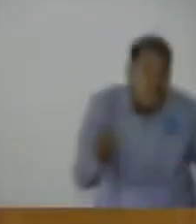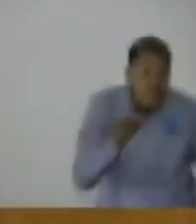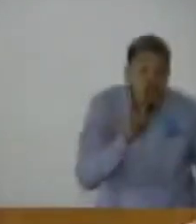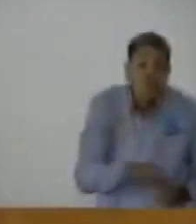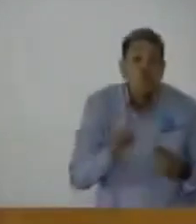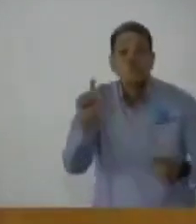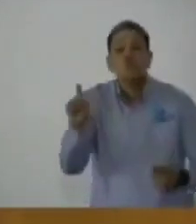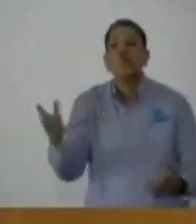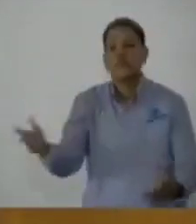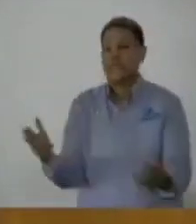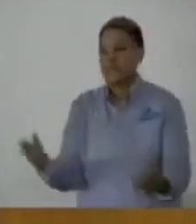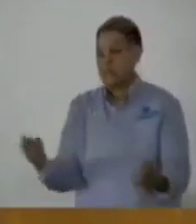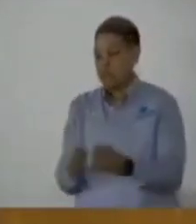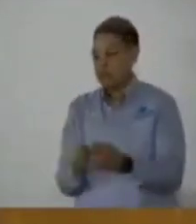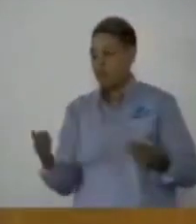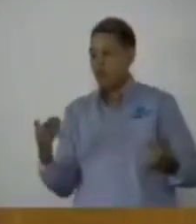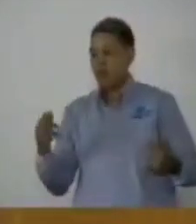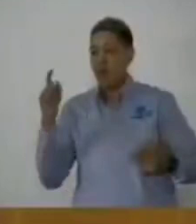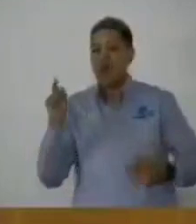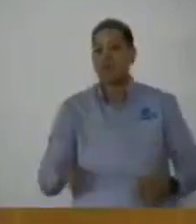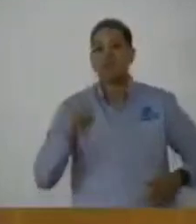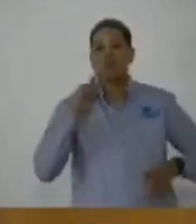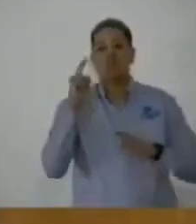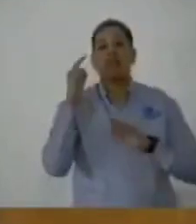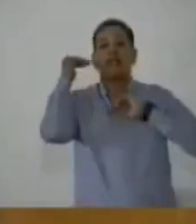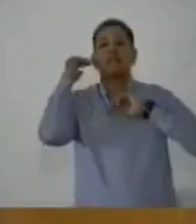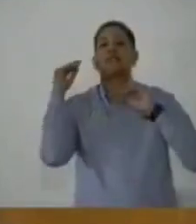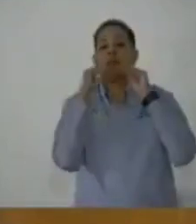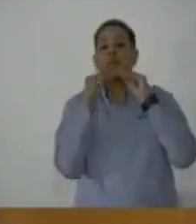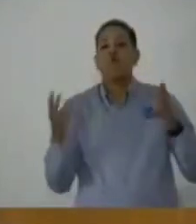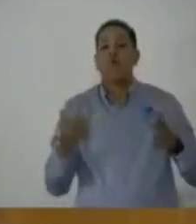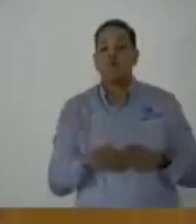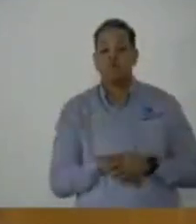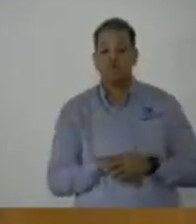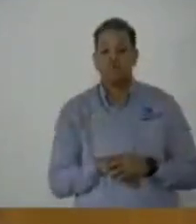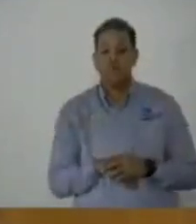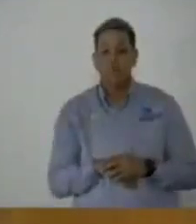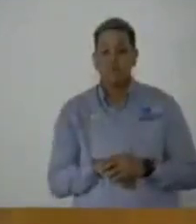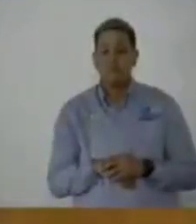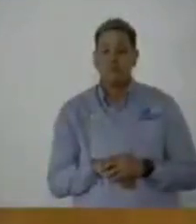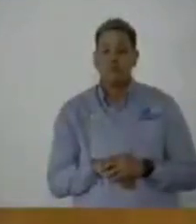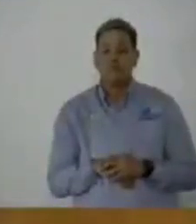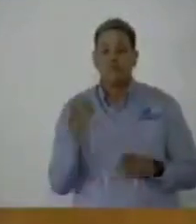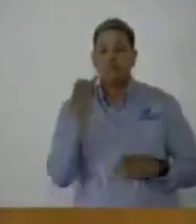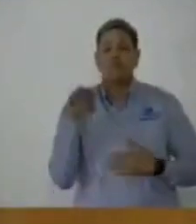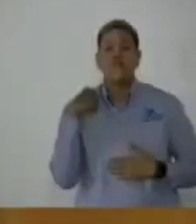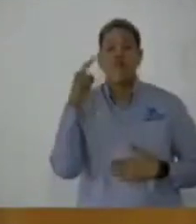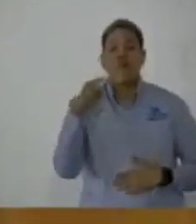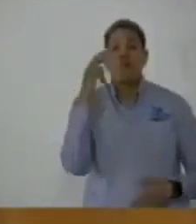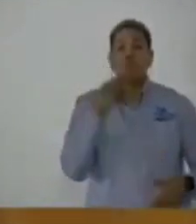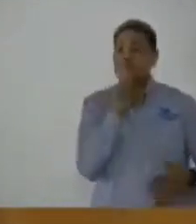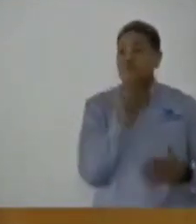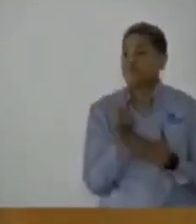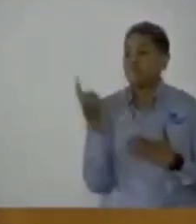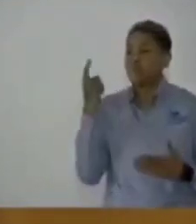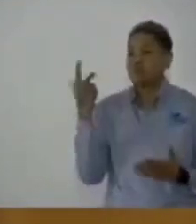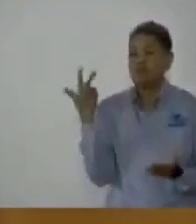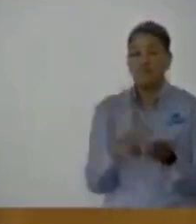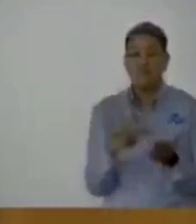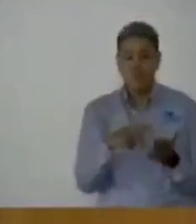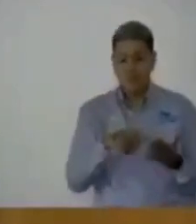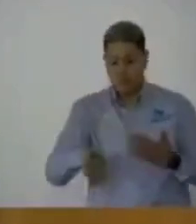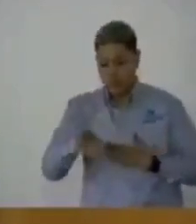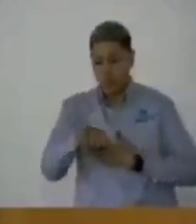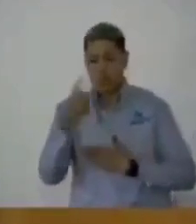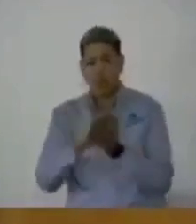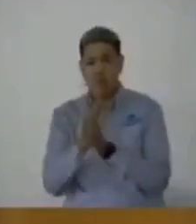should demand more and should expect more. So if I go to a restaurant, last week is 3,000 and this week